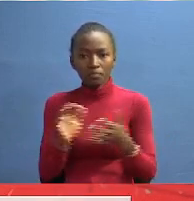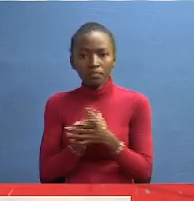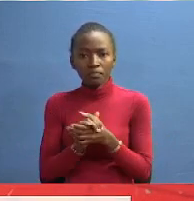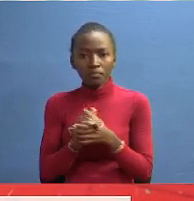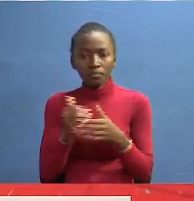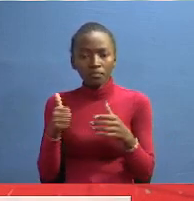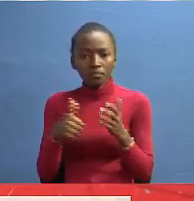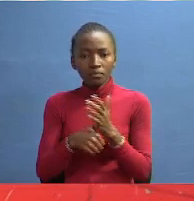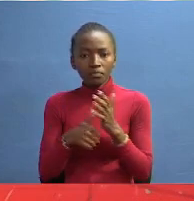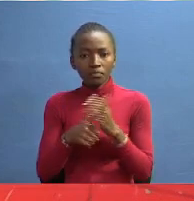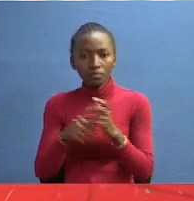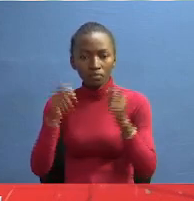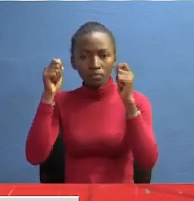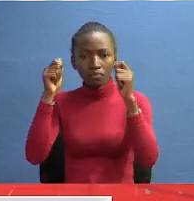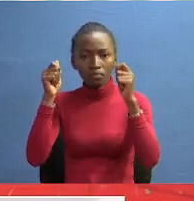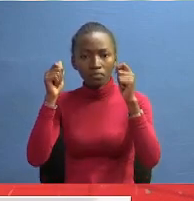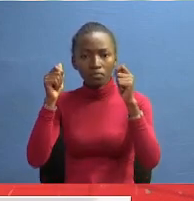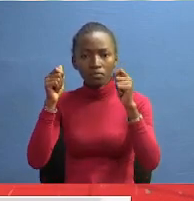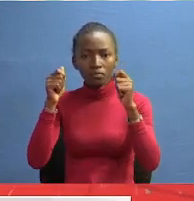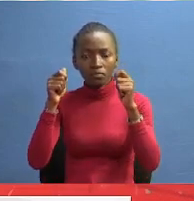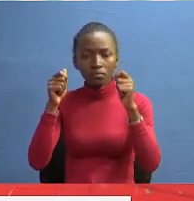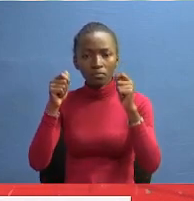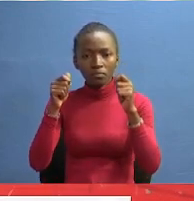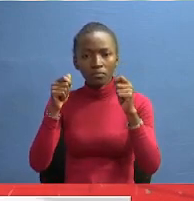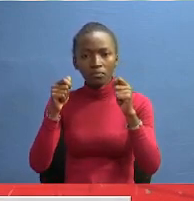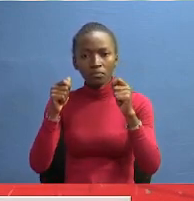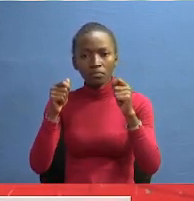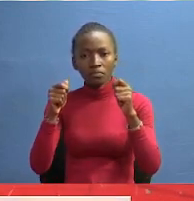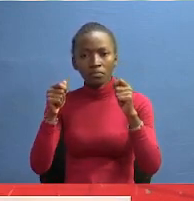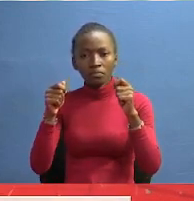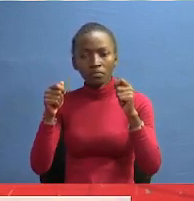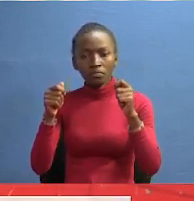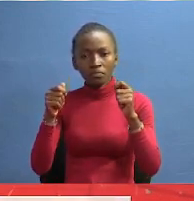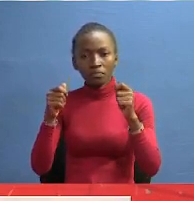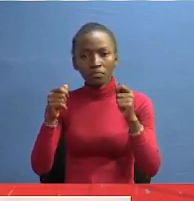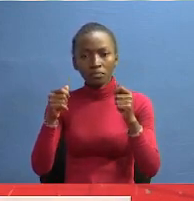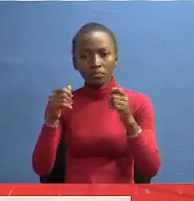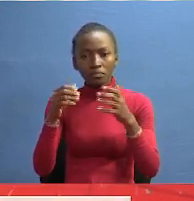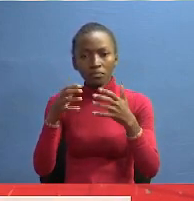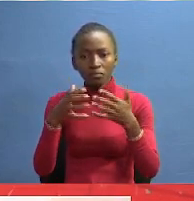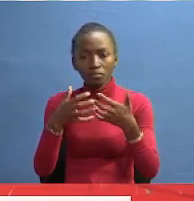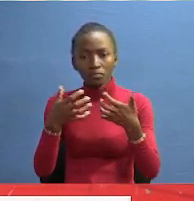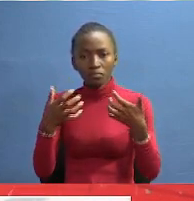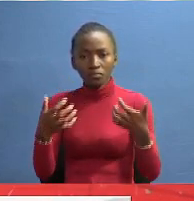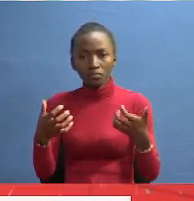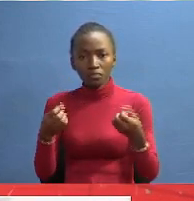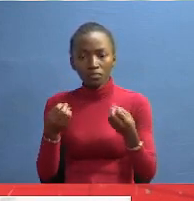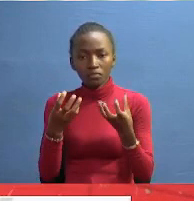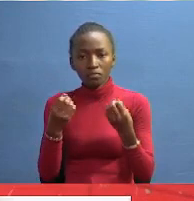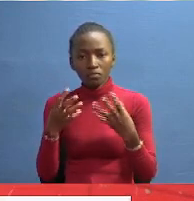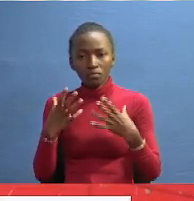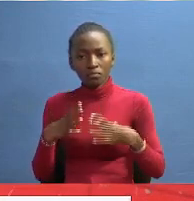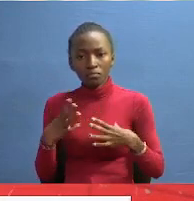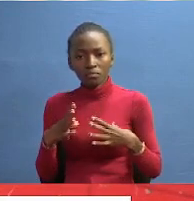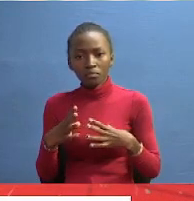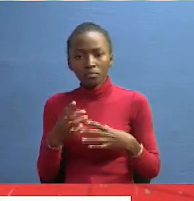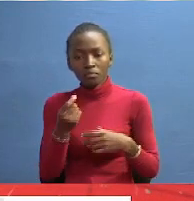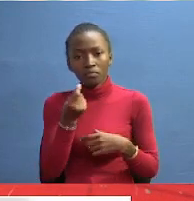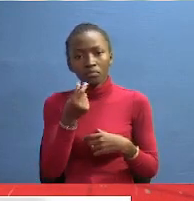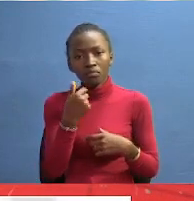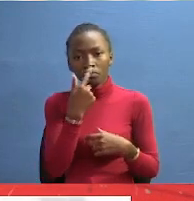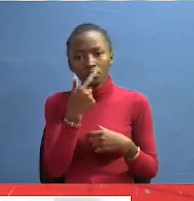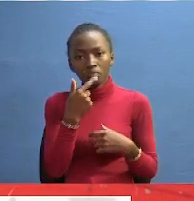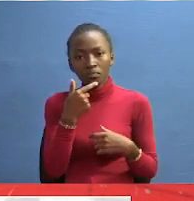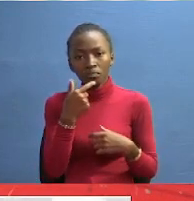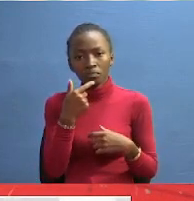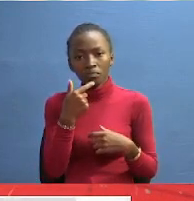of exclusion, where most of the people within the Eastern DRC feel that they do not belong to Congo.